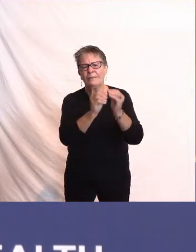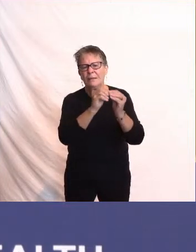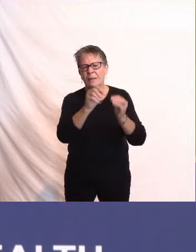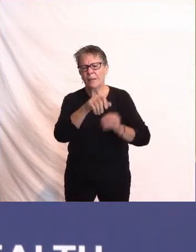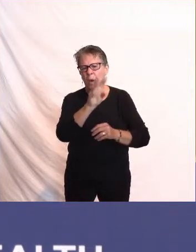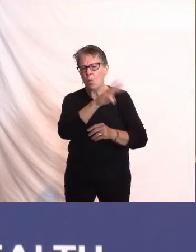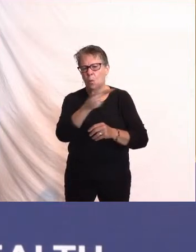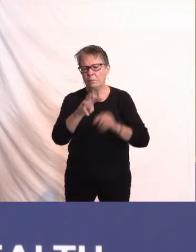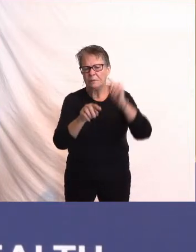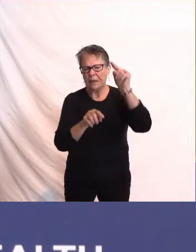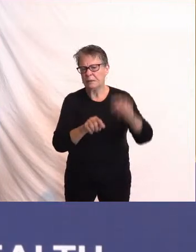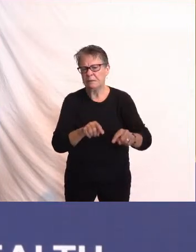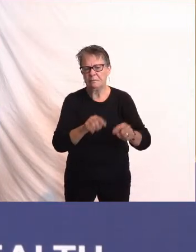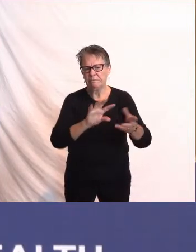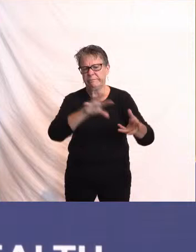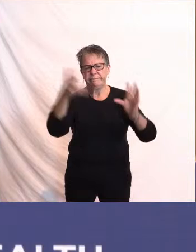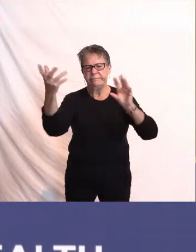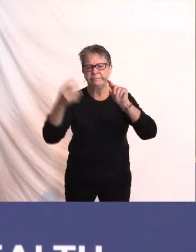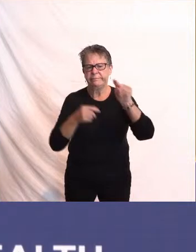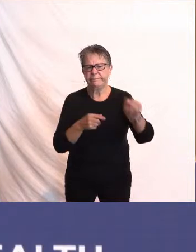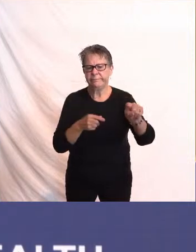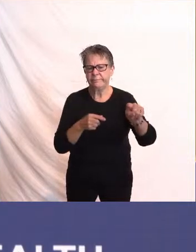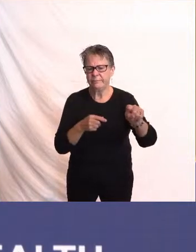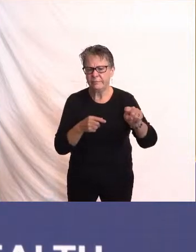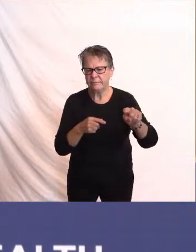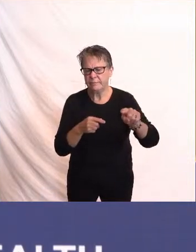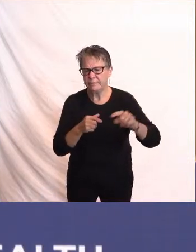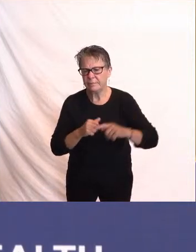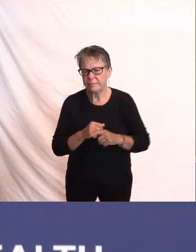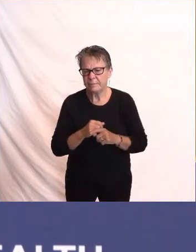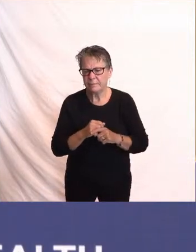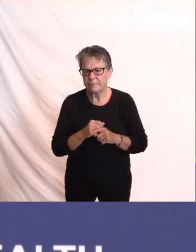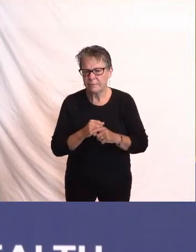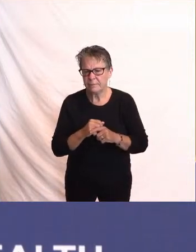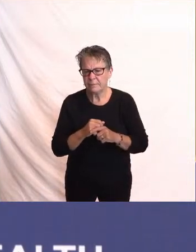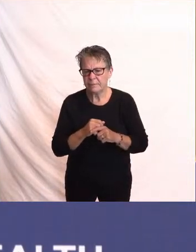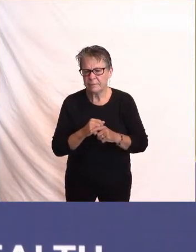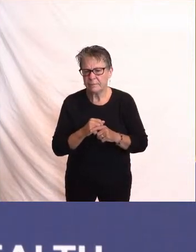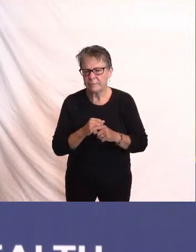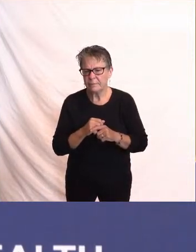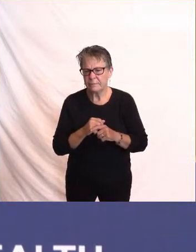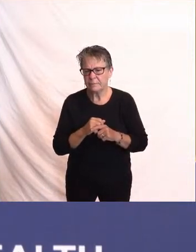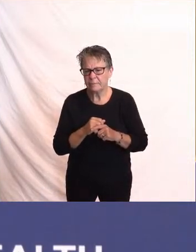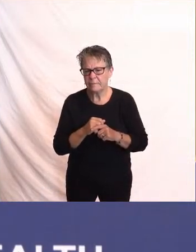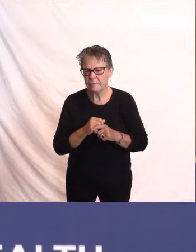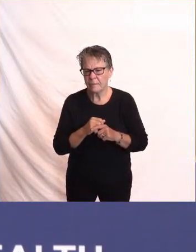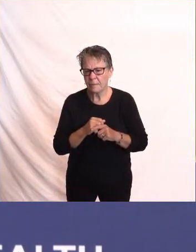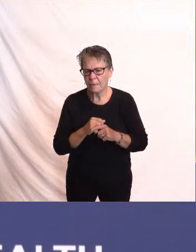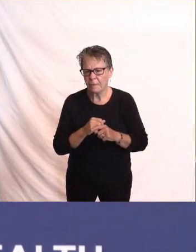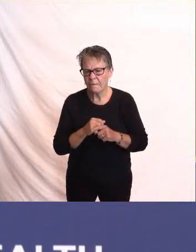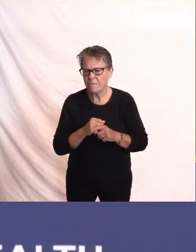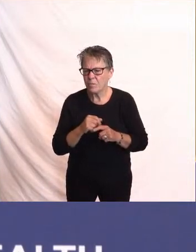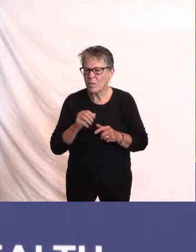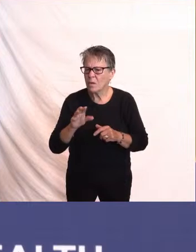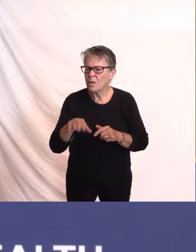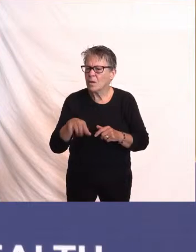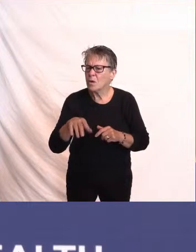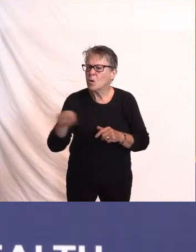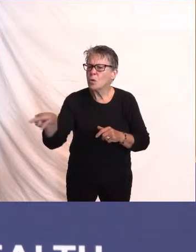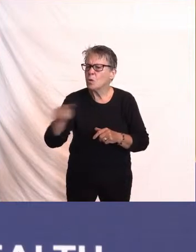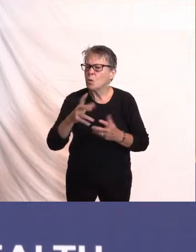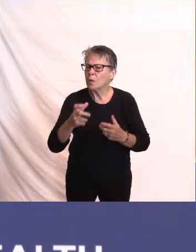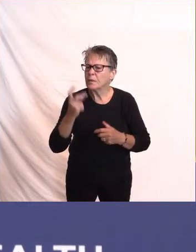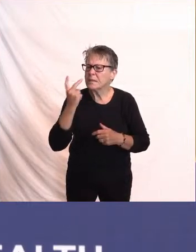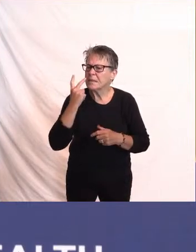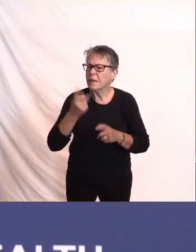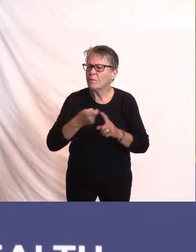in Newark, Dave Porter. Governor, he asks, what do you want to see from the MTA in terms of exemptions